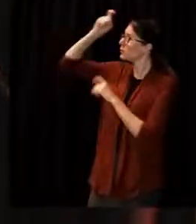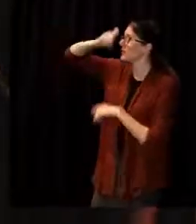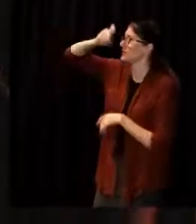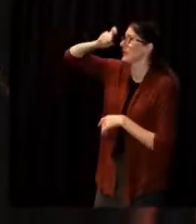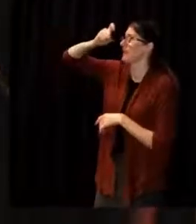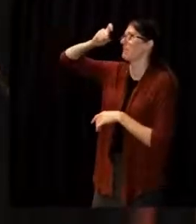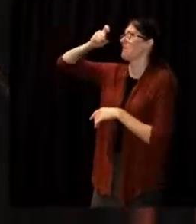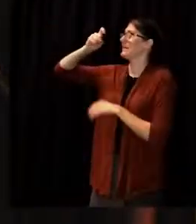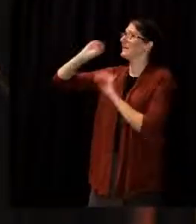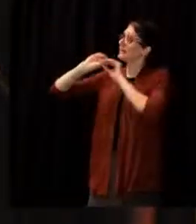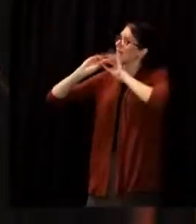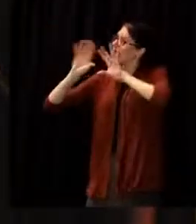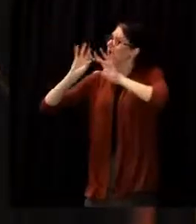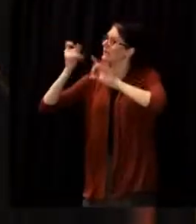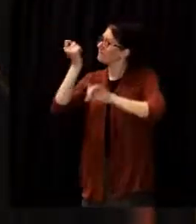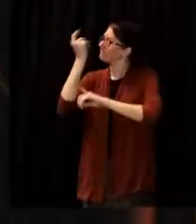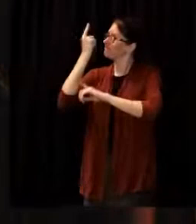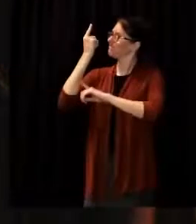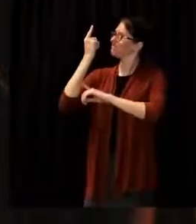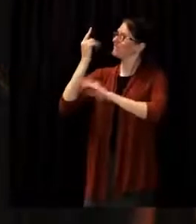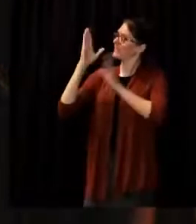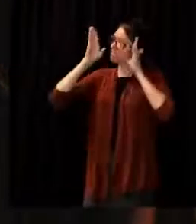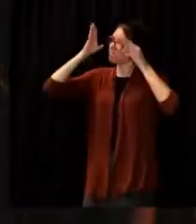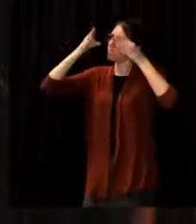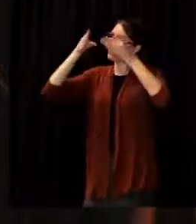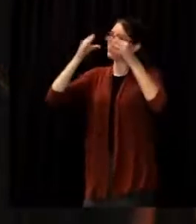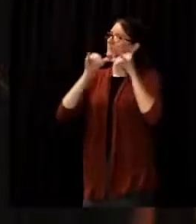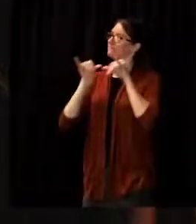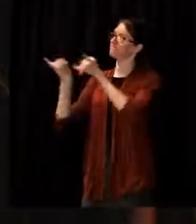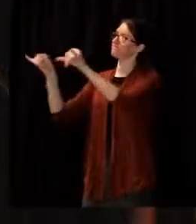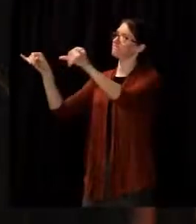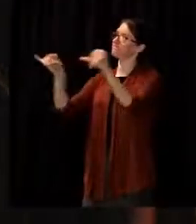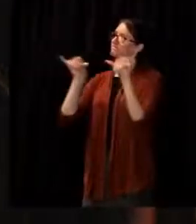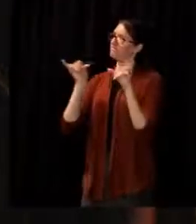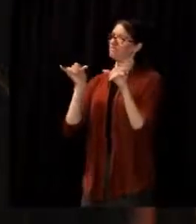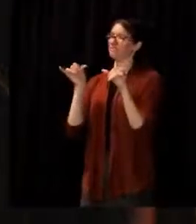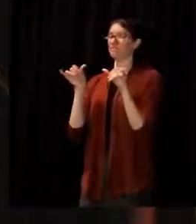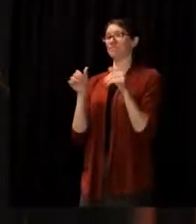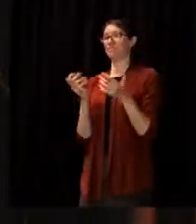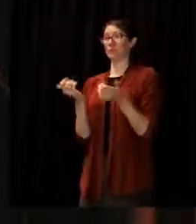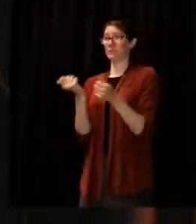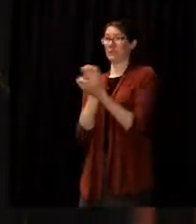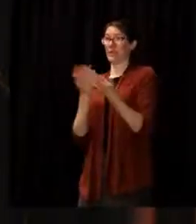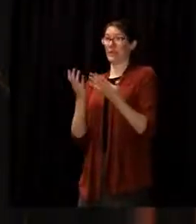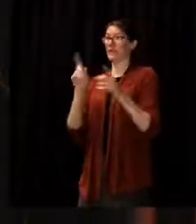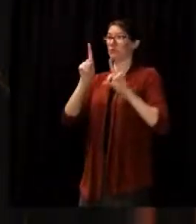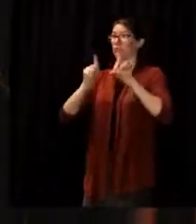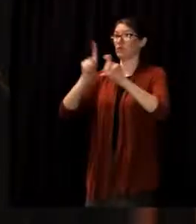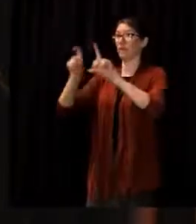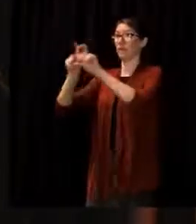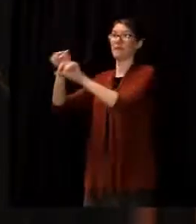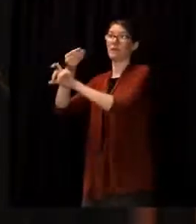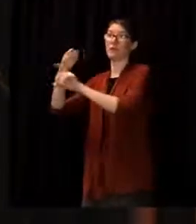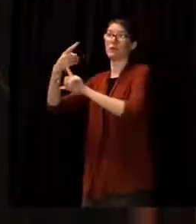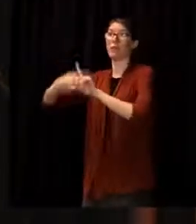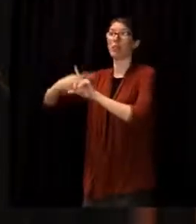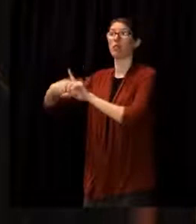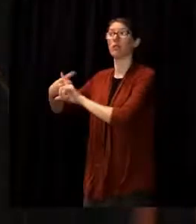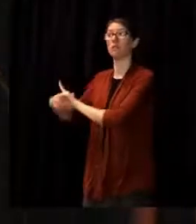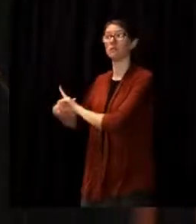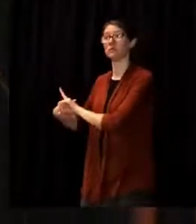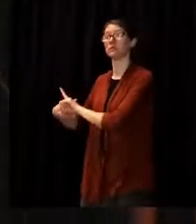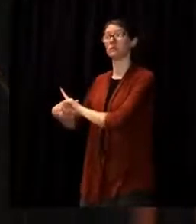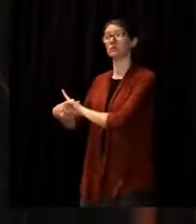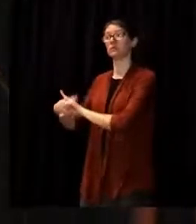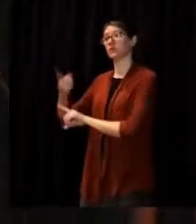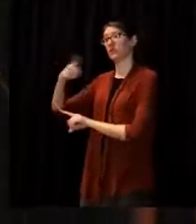us clarity, and give us a focus. And so we had everything surveyed in a matter of a couple of months. And if you've